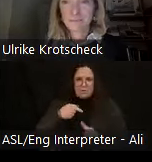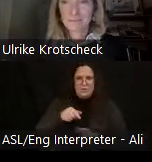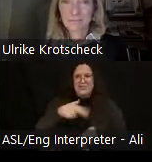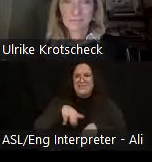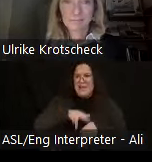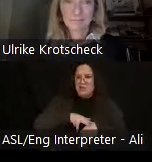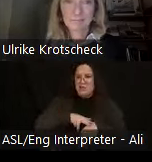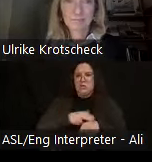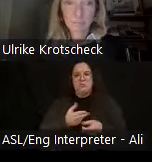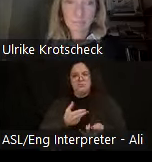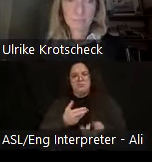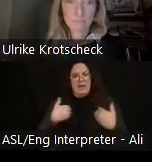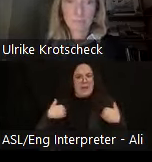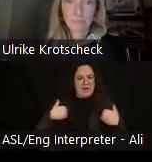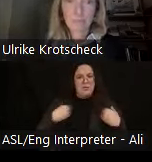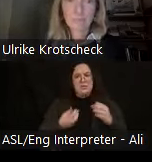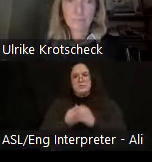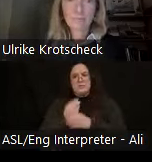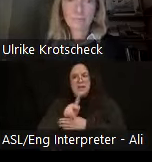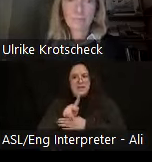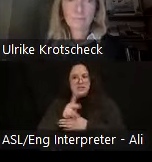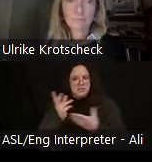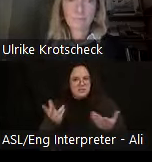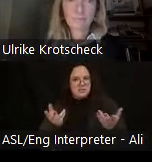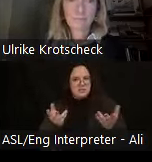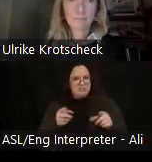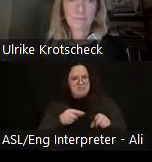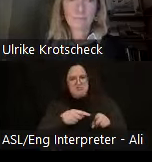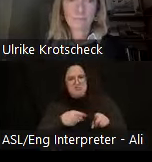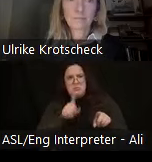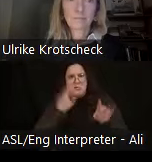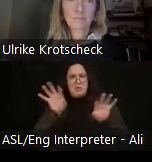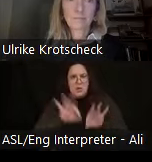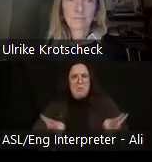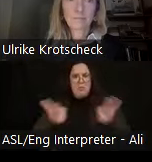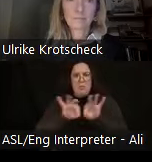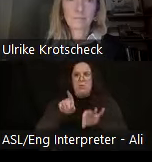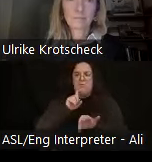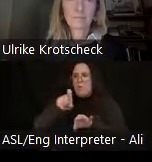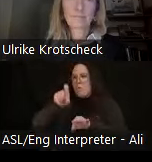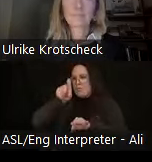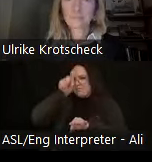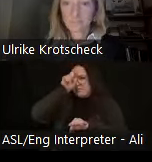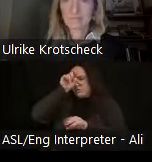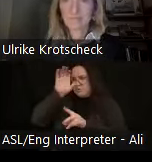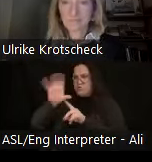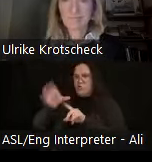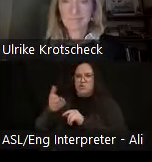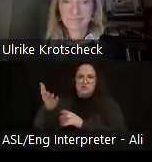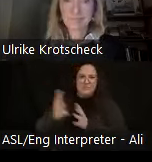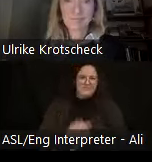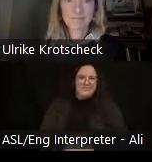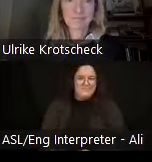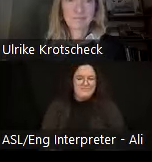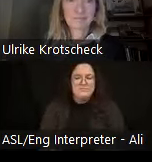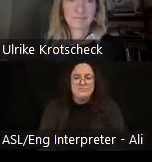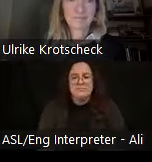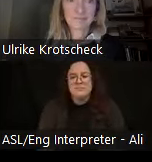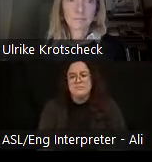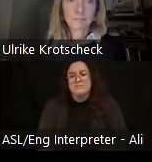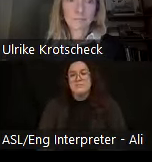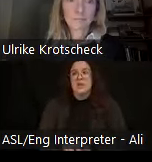naturalistic imagery. So animals and plants that were important in Egyptian ideology. So I think that might tell us a bit whether or